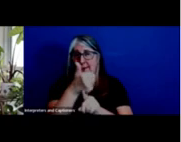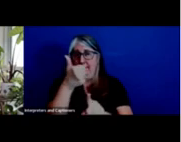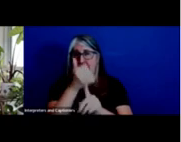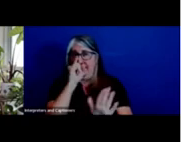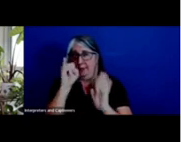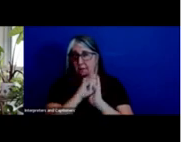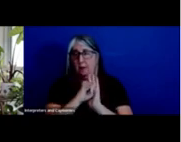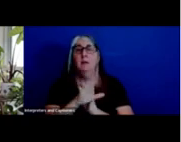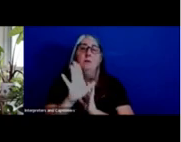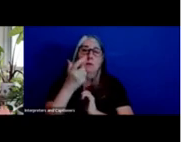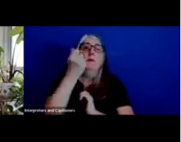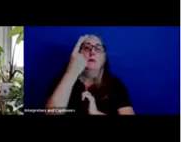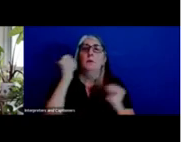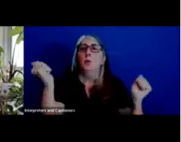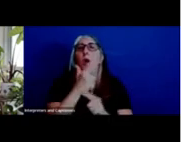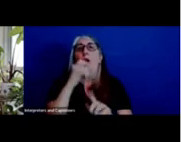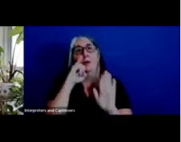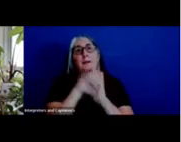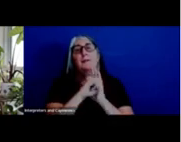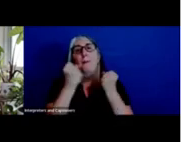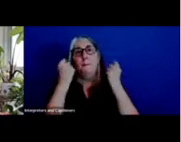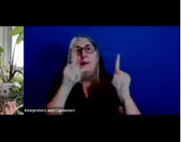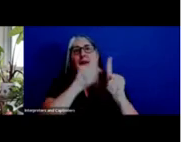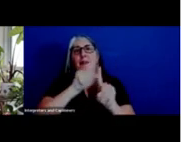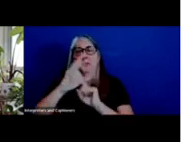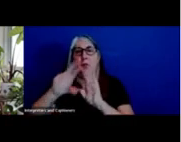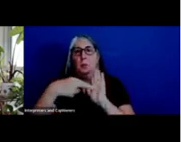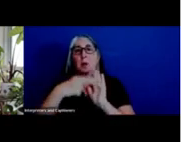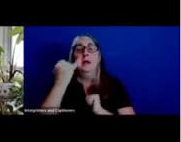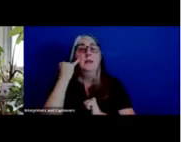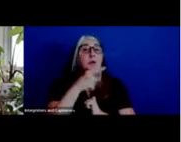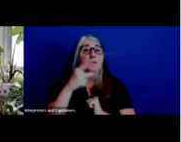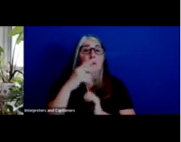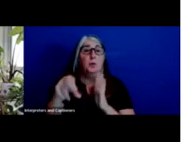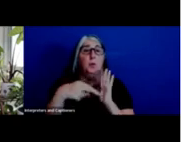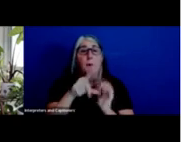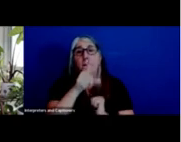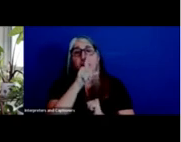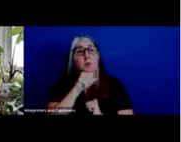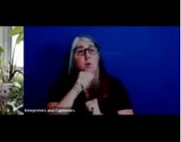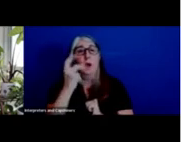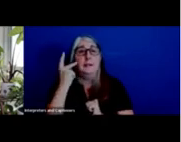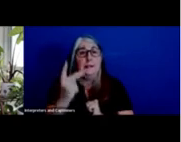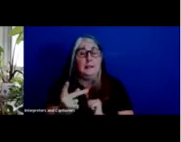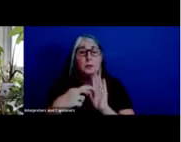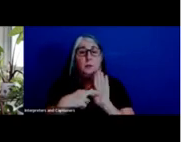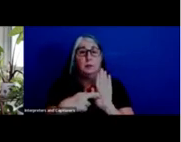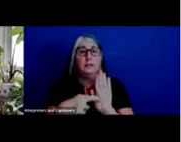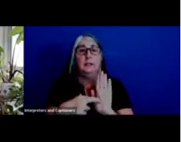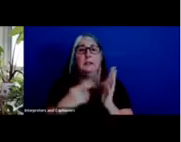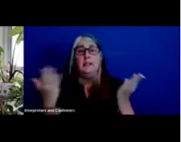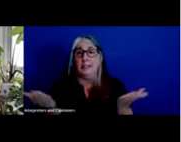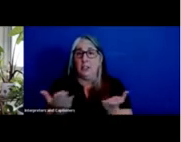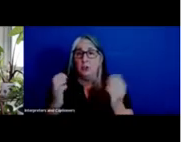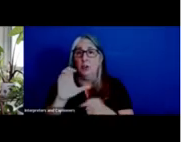all identify in many different roles. If there's a role that you do not see represented here on